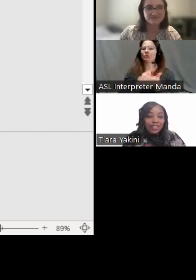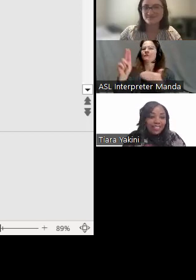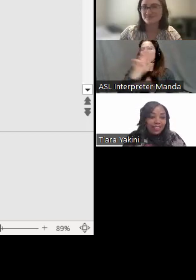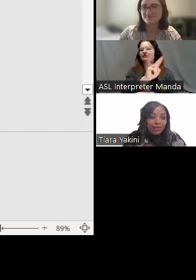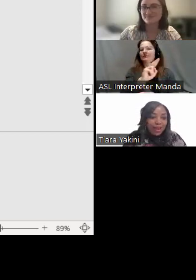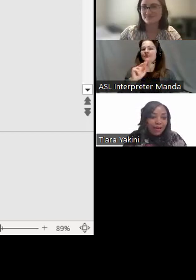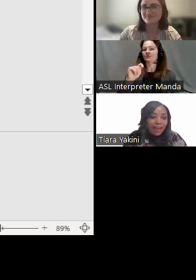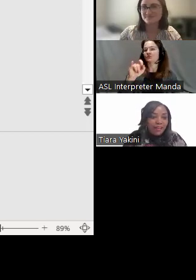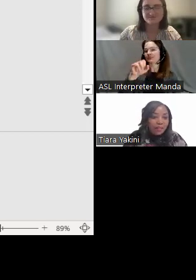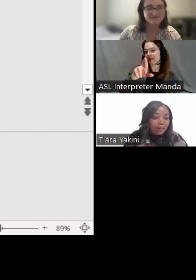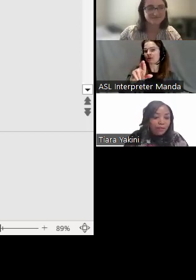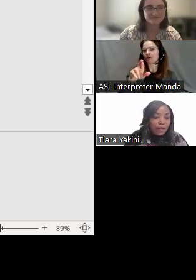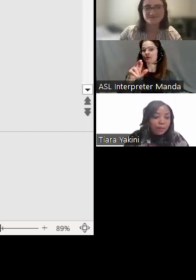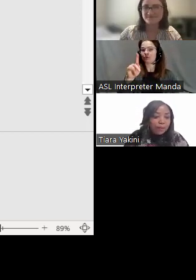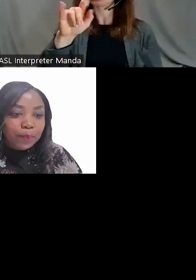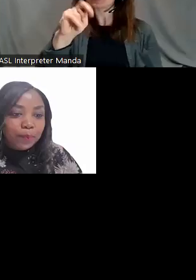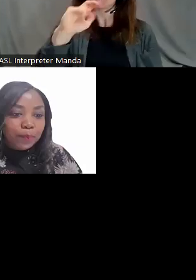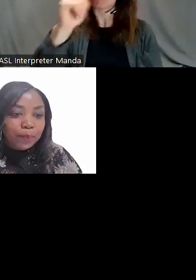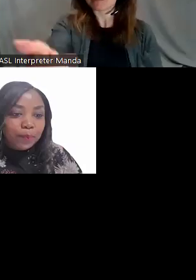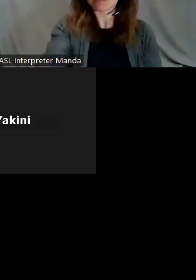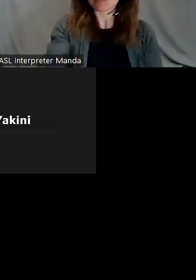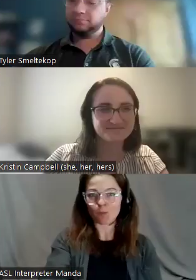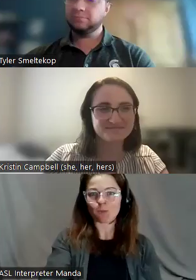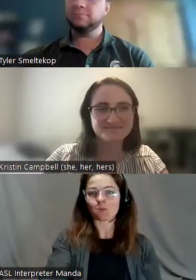and Kristen, you now have the platform.